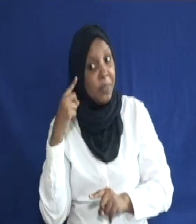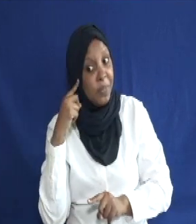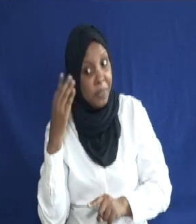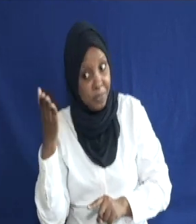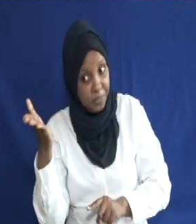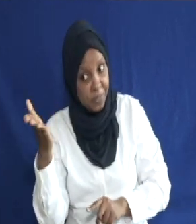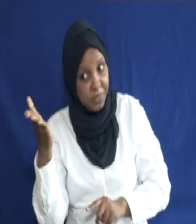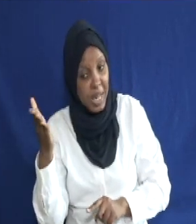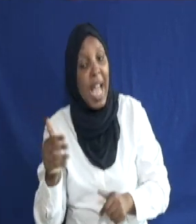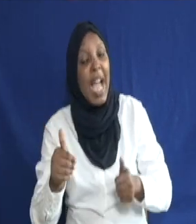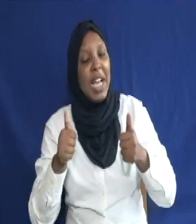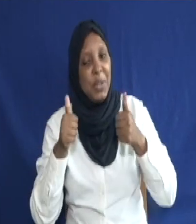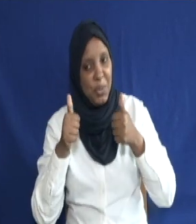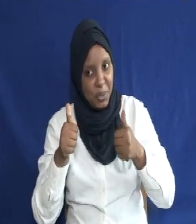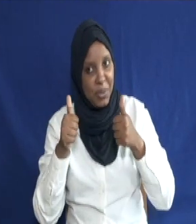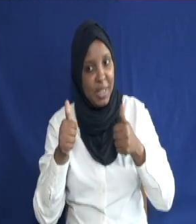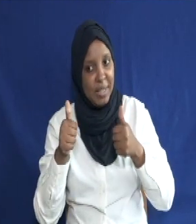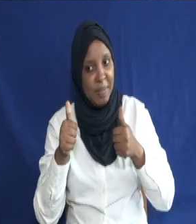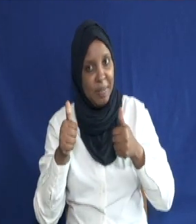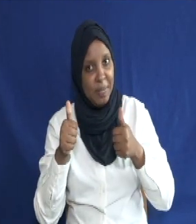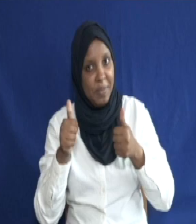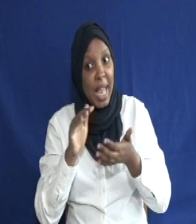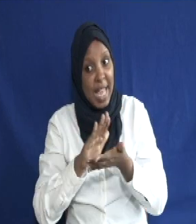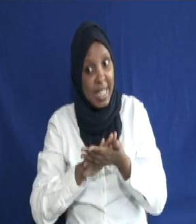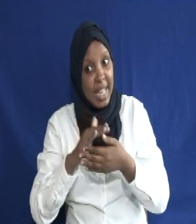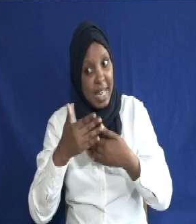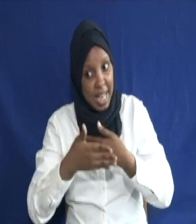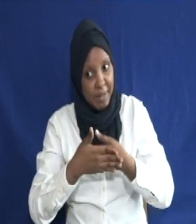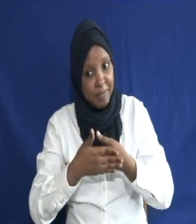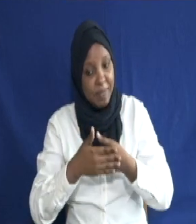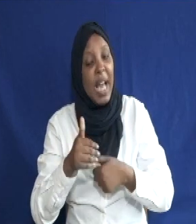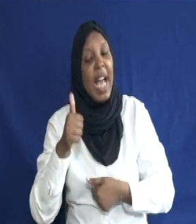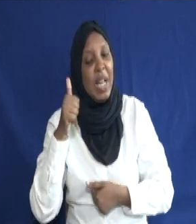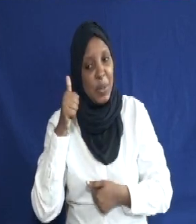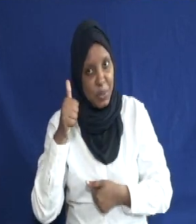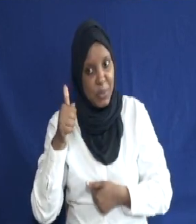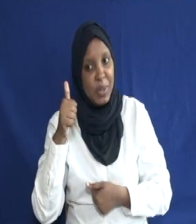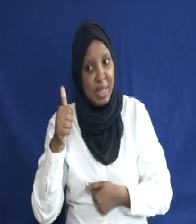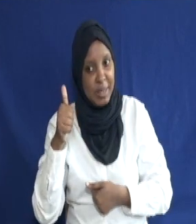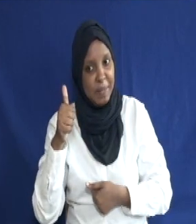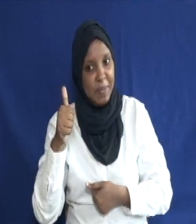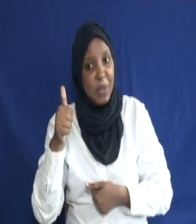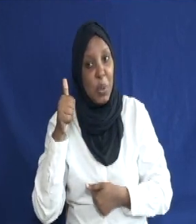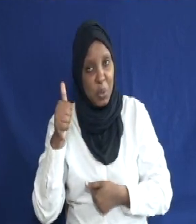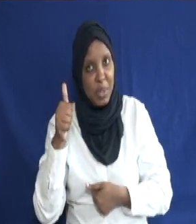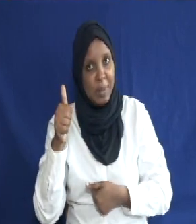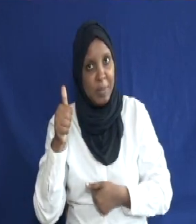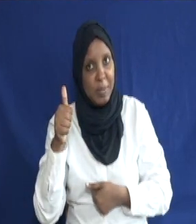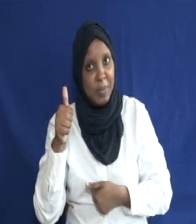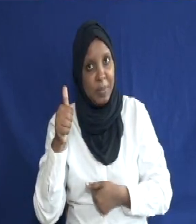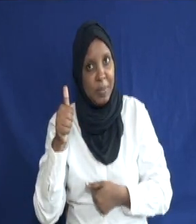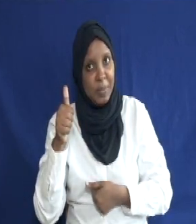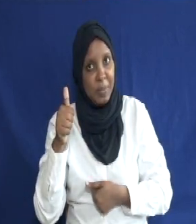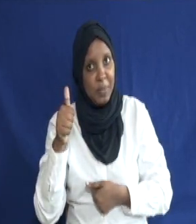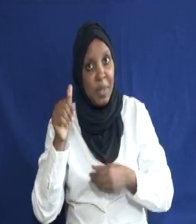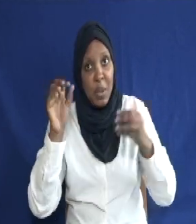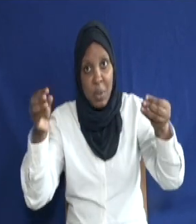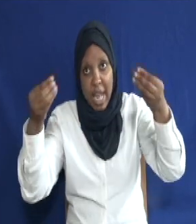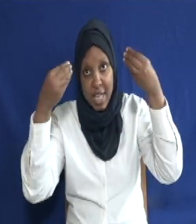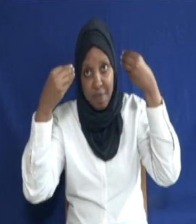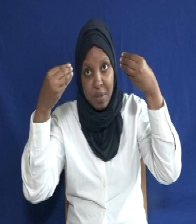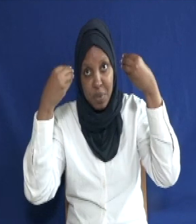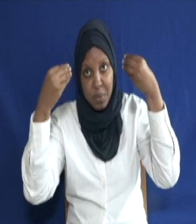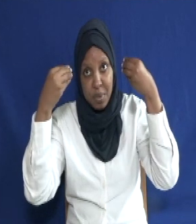exponential equation? Good. Again? Very good. Exponential equation. We are going to learn